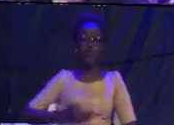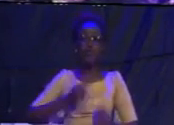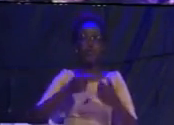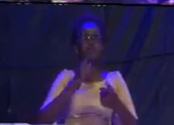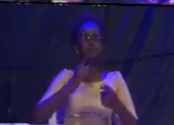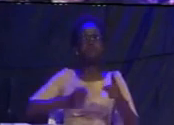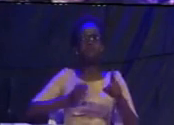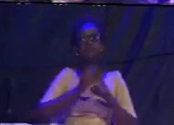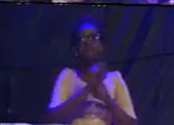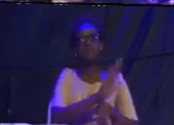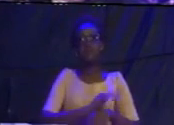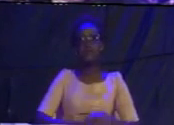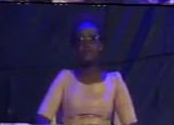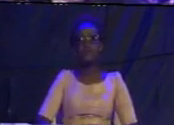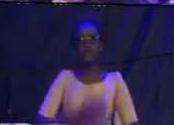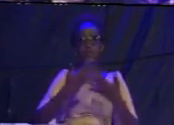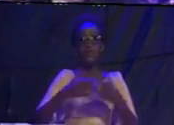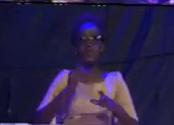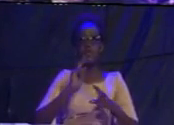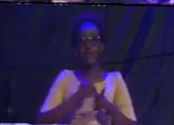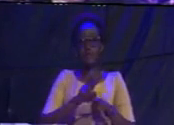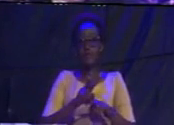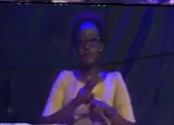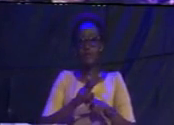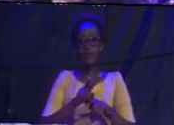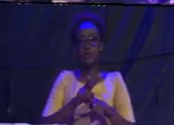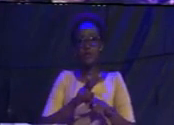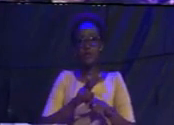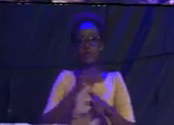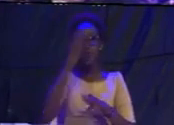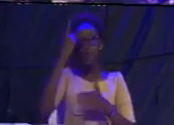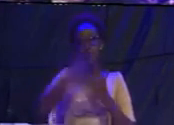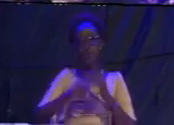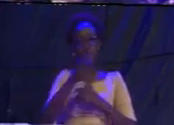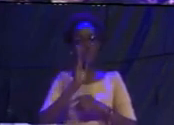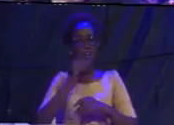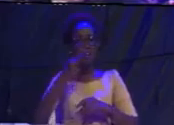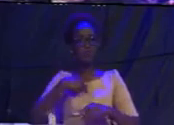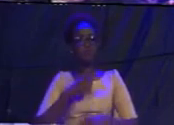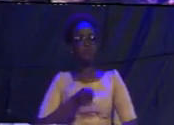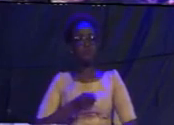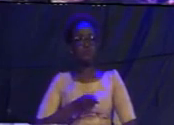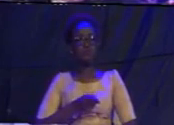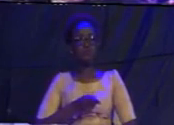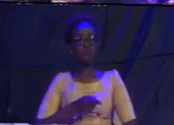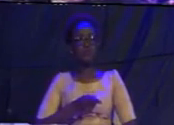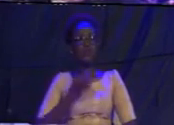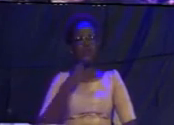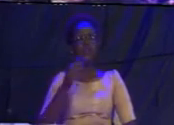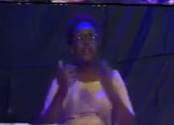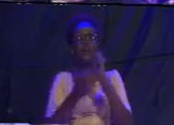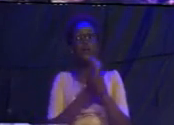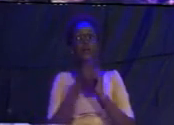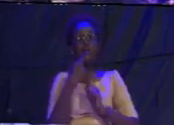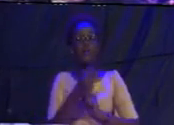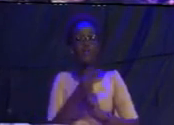Abraham had lied him. Arangije aramubwira ngo, and then he said to him, kuki wambeshye? Why did you lie to me? Abraham aramubwira